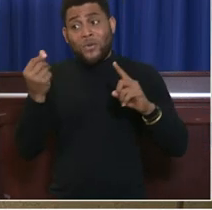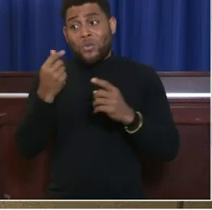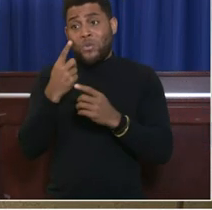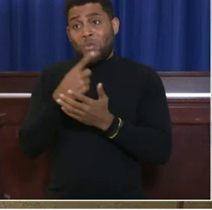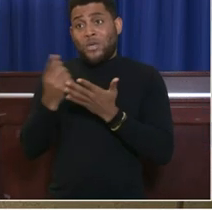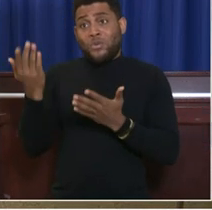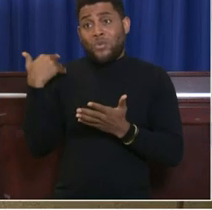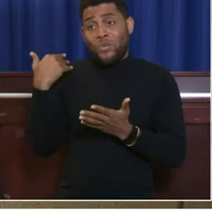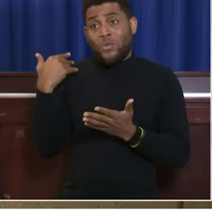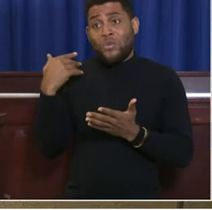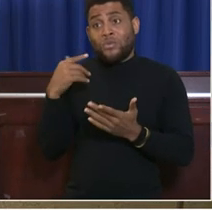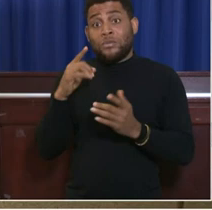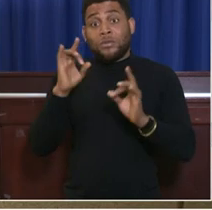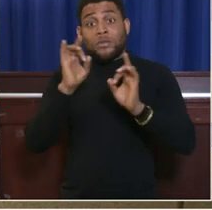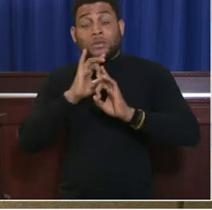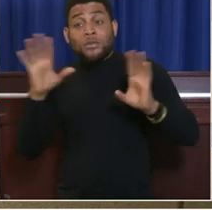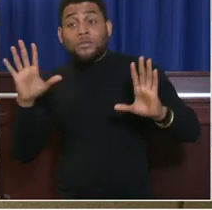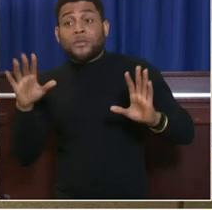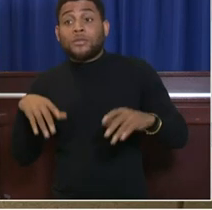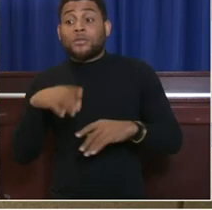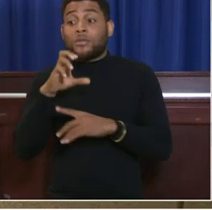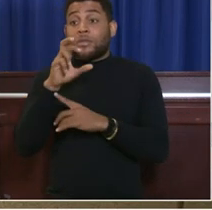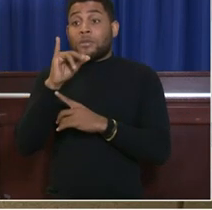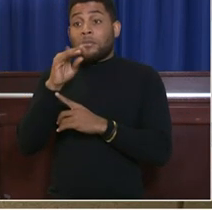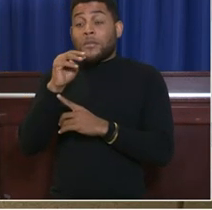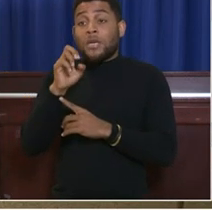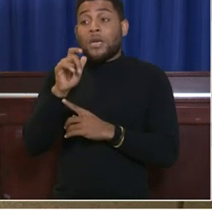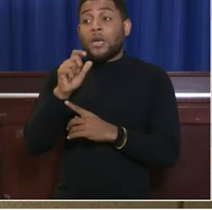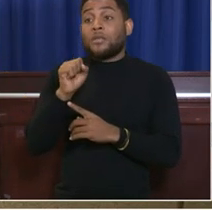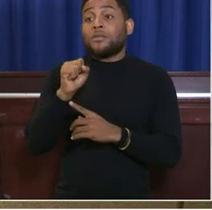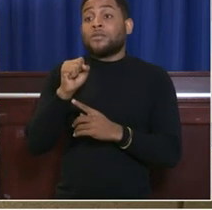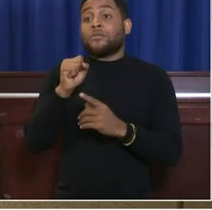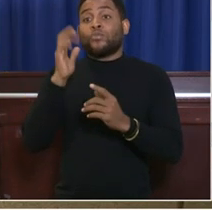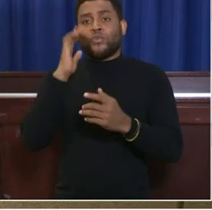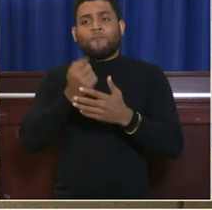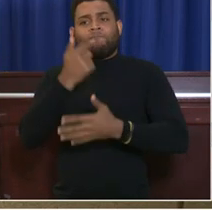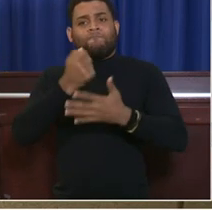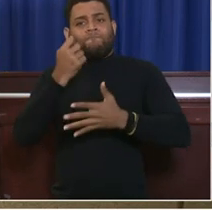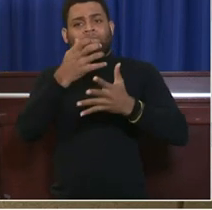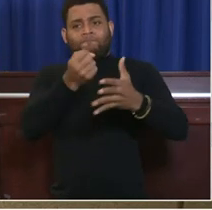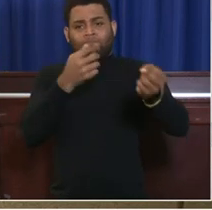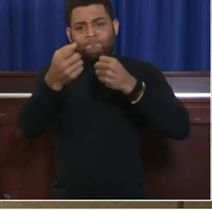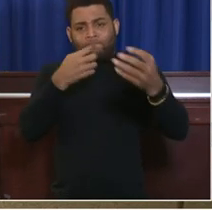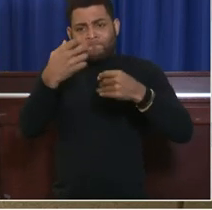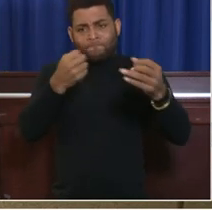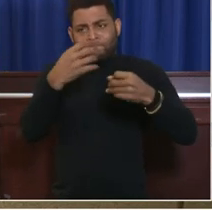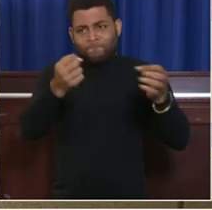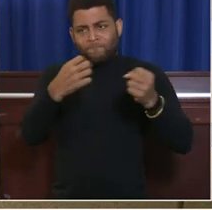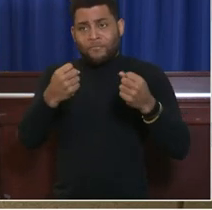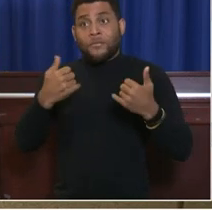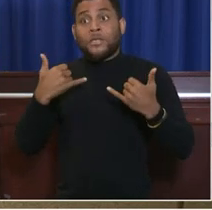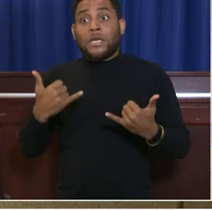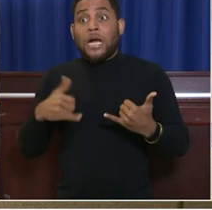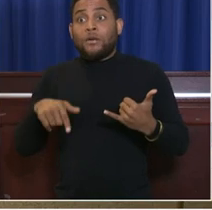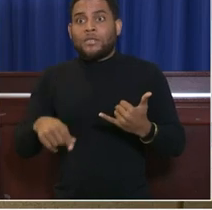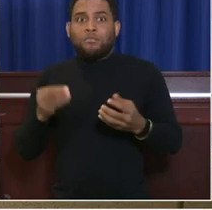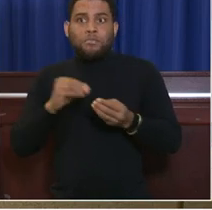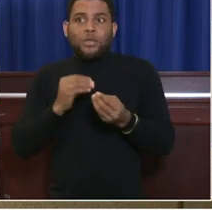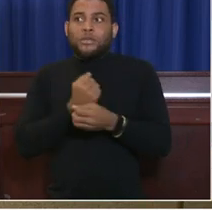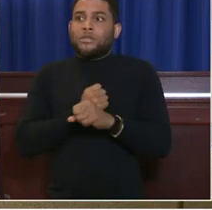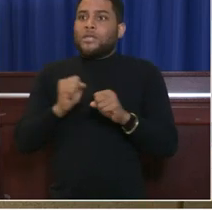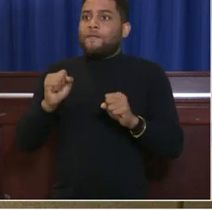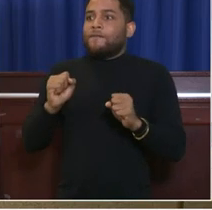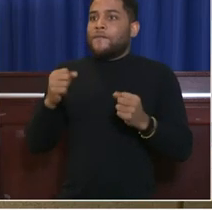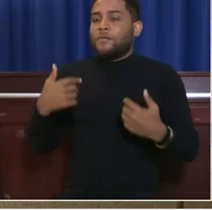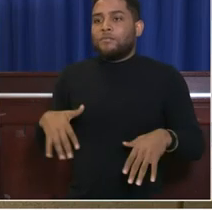safer. Safer, noticeably safer. And so there's a range of activities, some of which you know about when